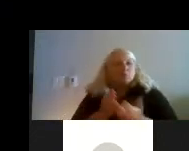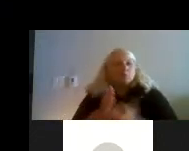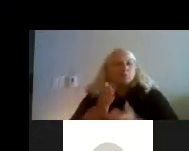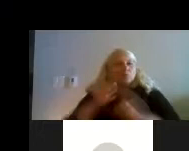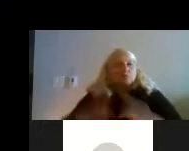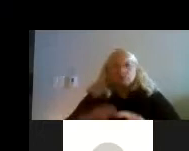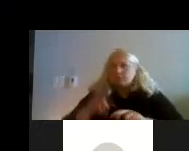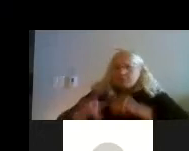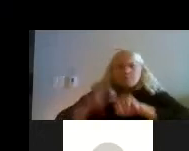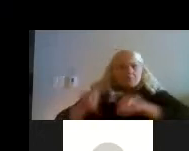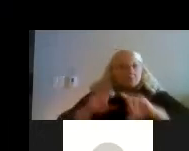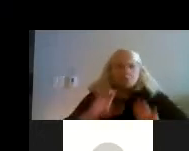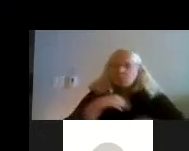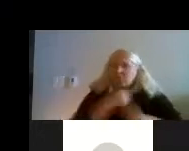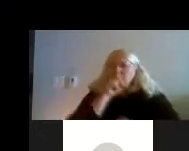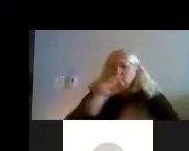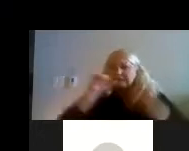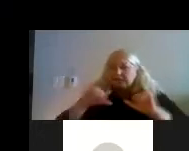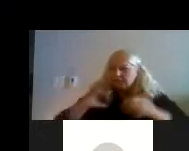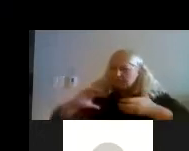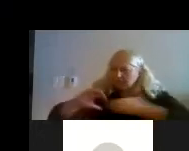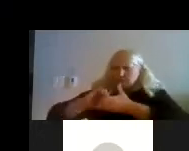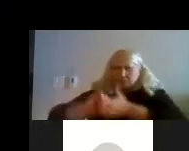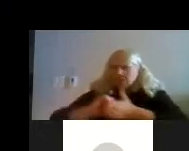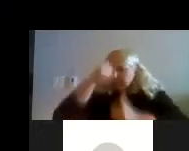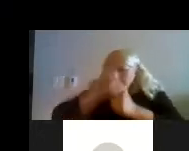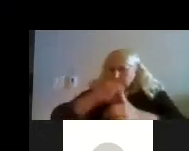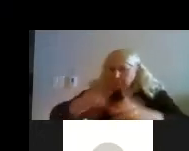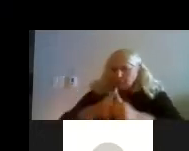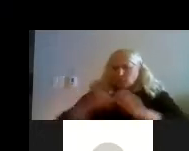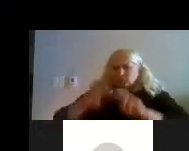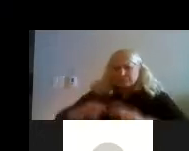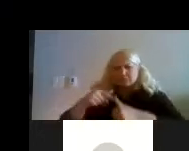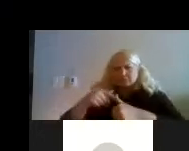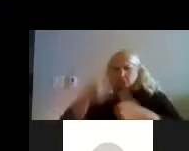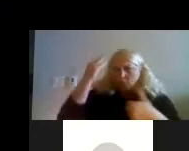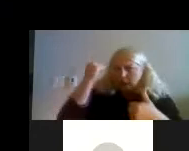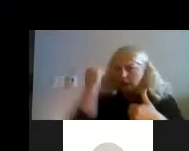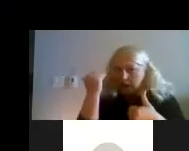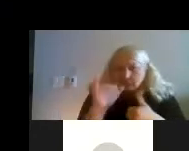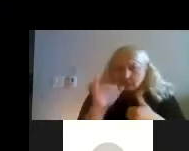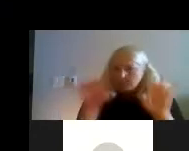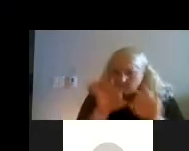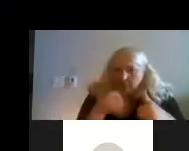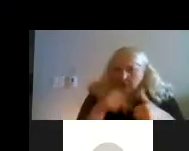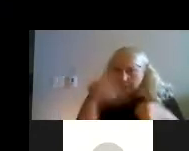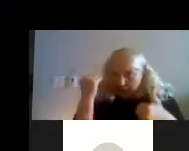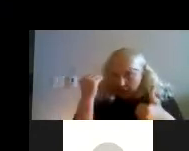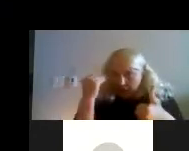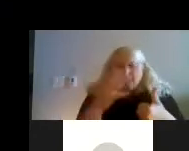make sure that we stay connected to the why we're doing this work, and how we can best do this